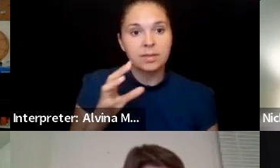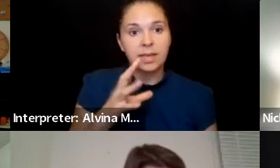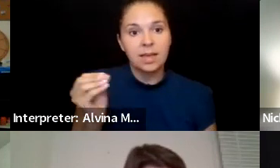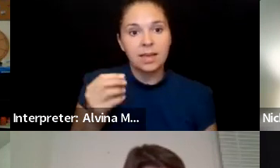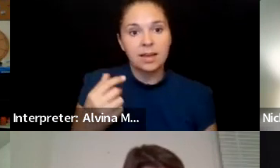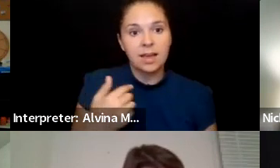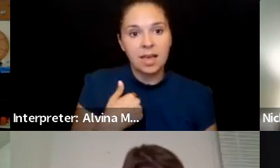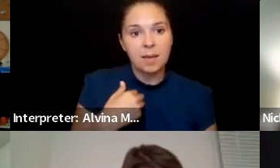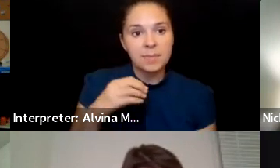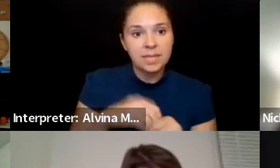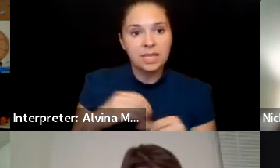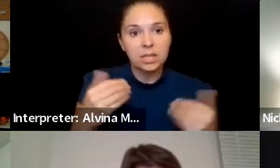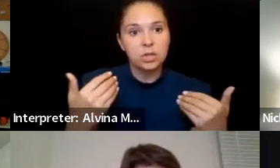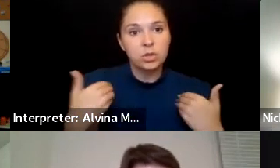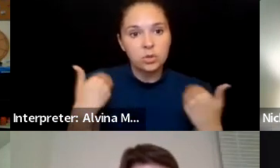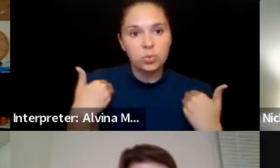I'm in the youth,